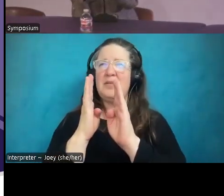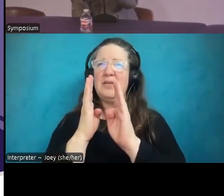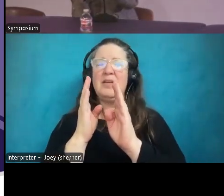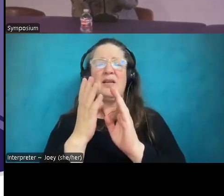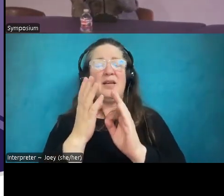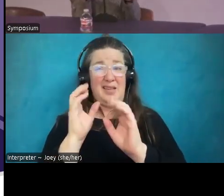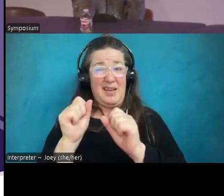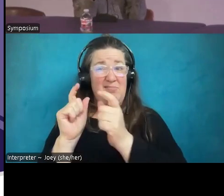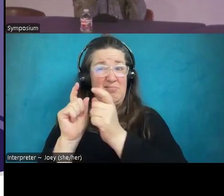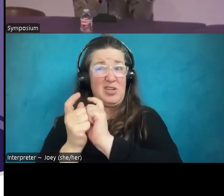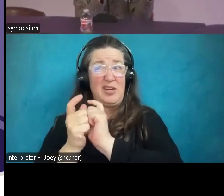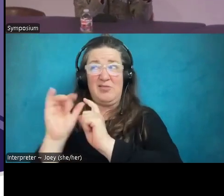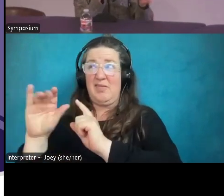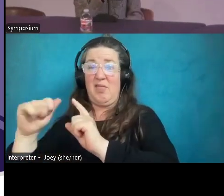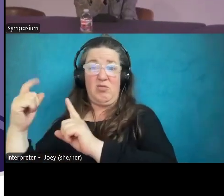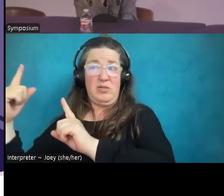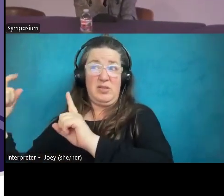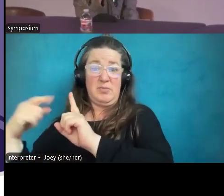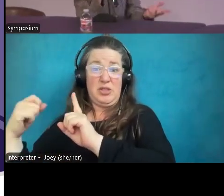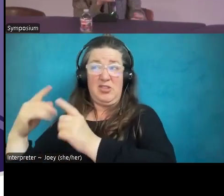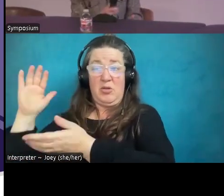other stimulation to make it easier?